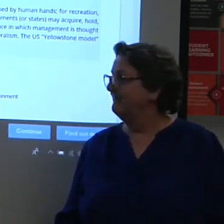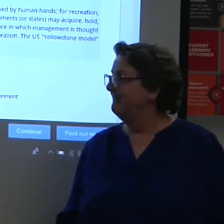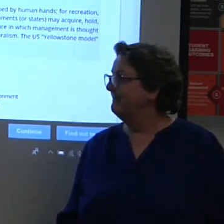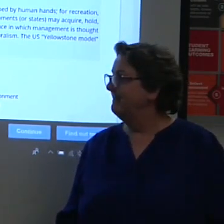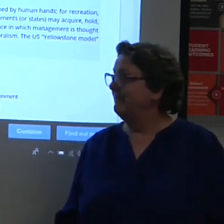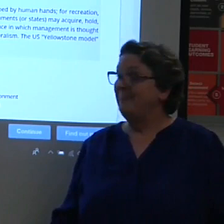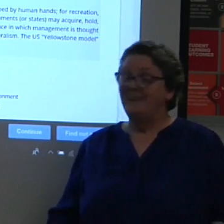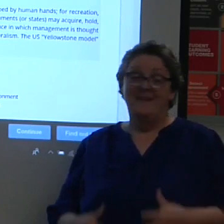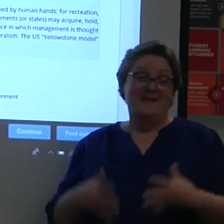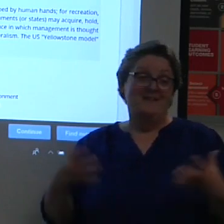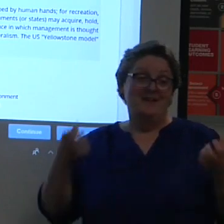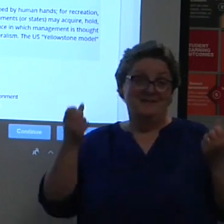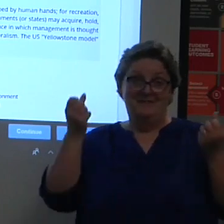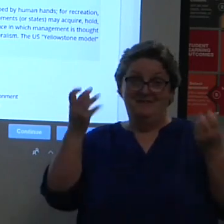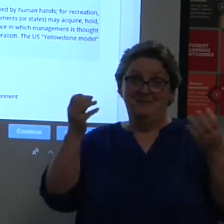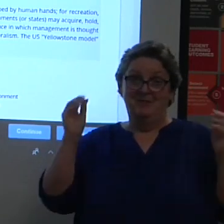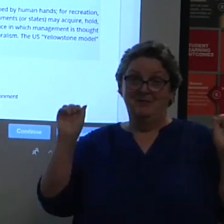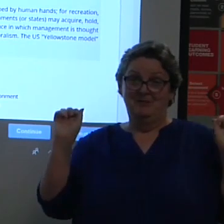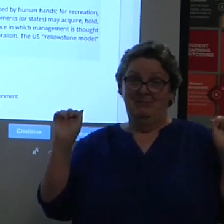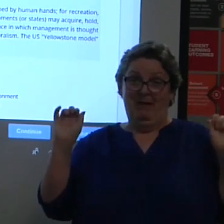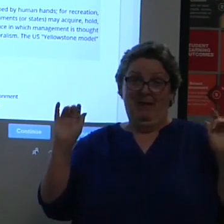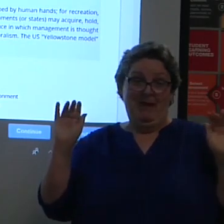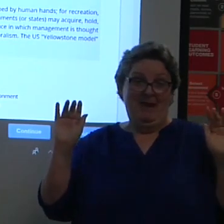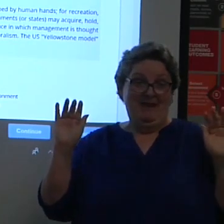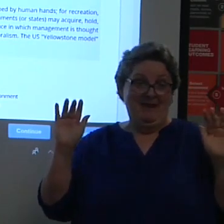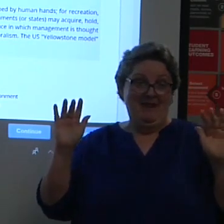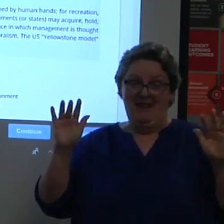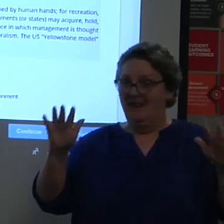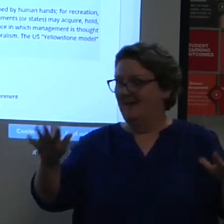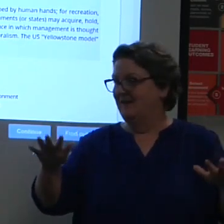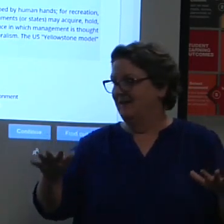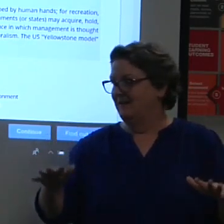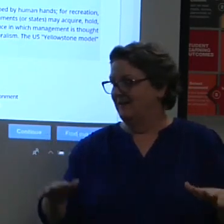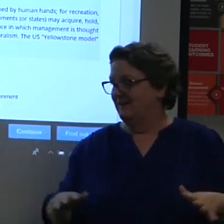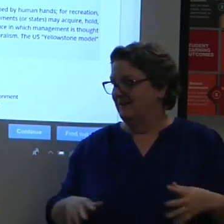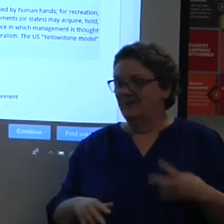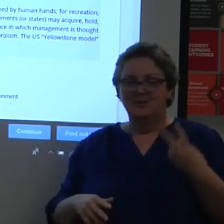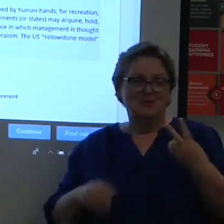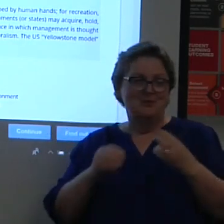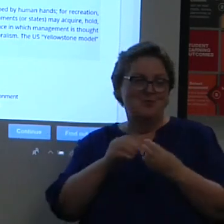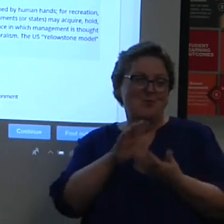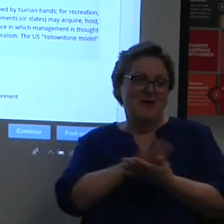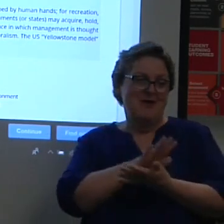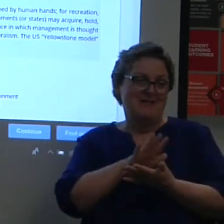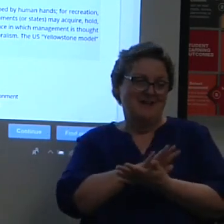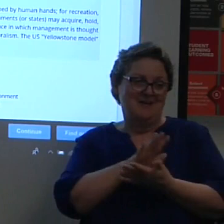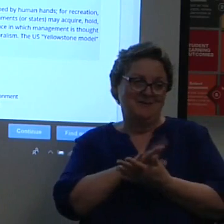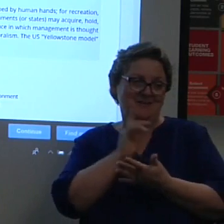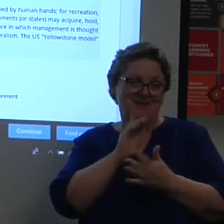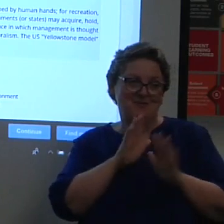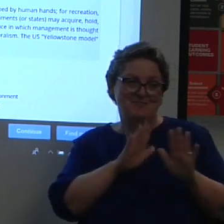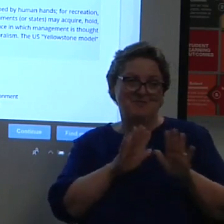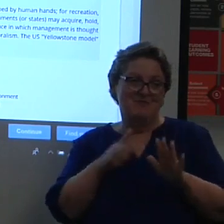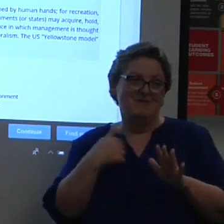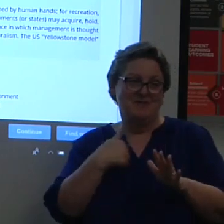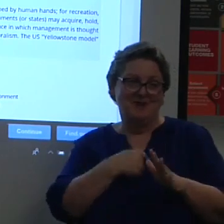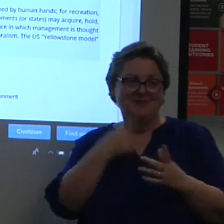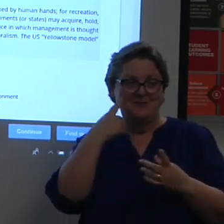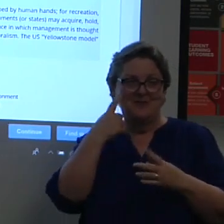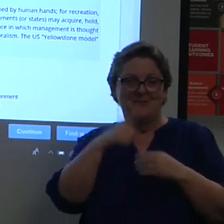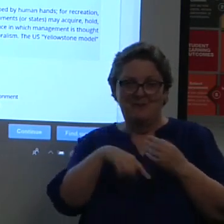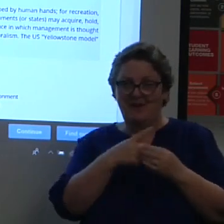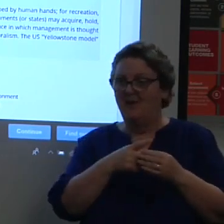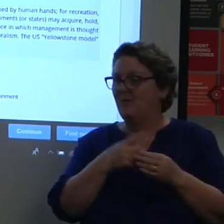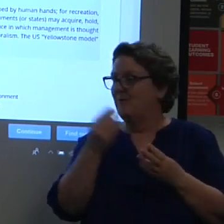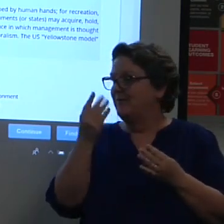That's a lot of information. There's two more handouts I think would be great for us thinking about how we might think through